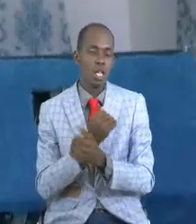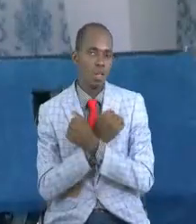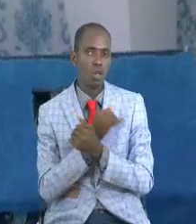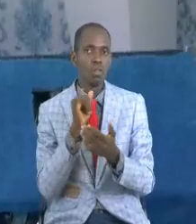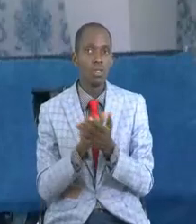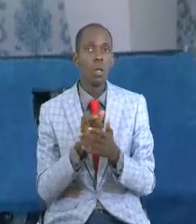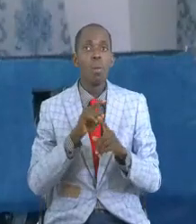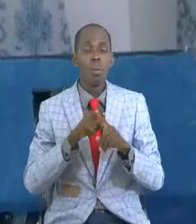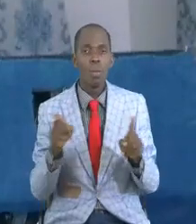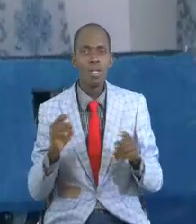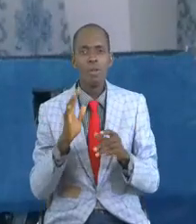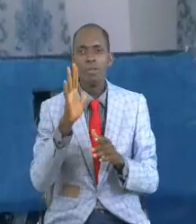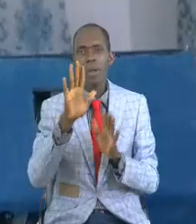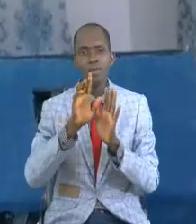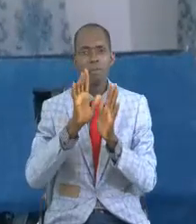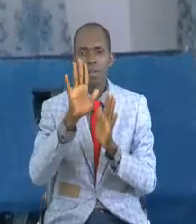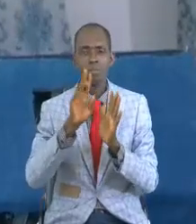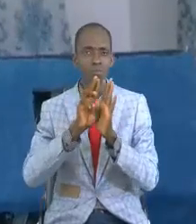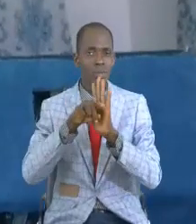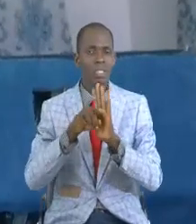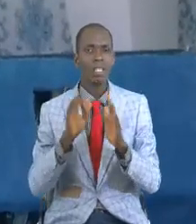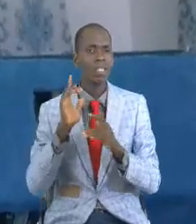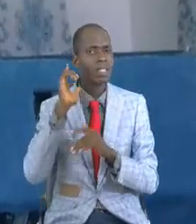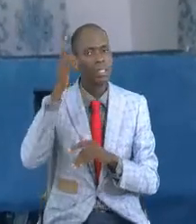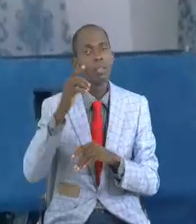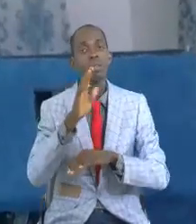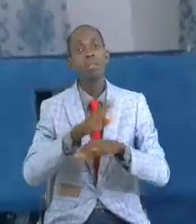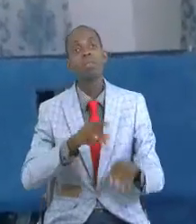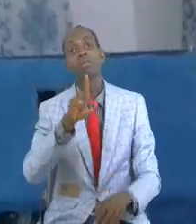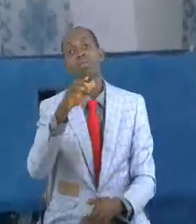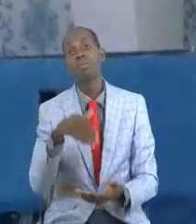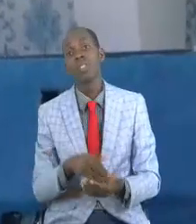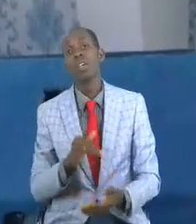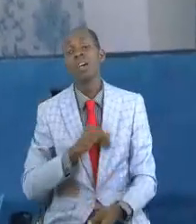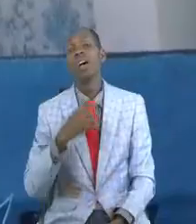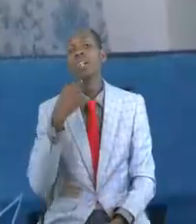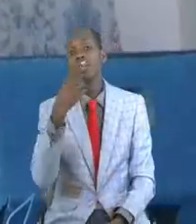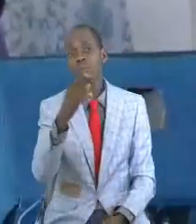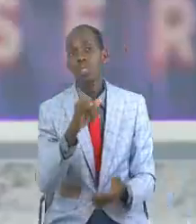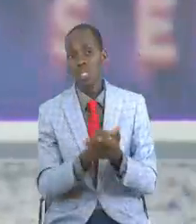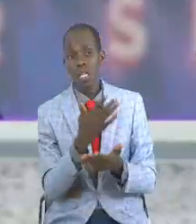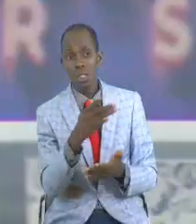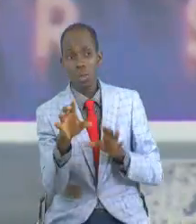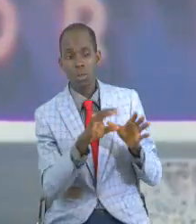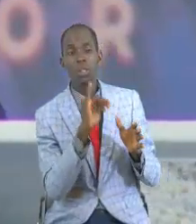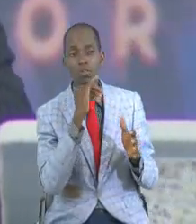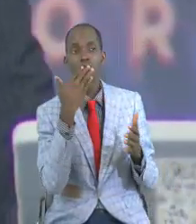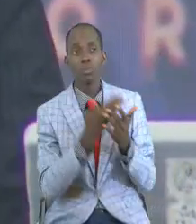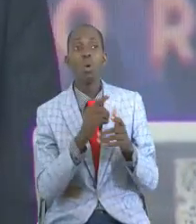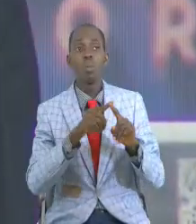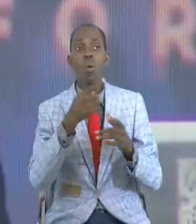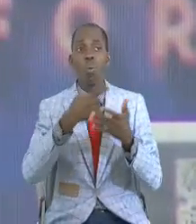sometime they call us again they said uh i told you that that was all right how about this